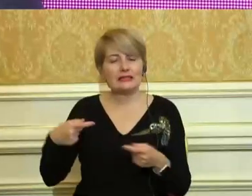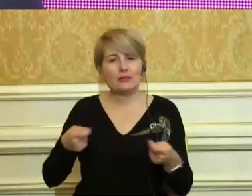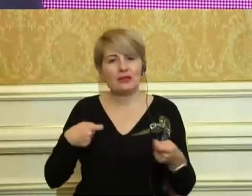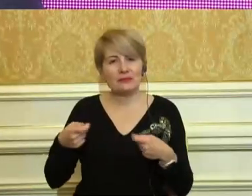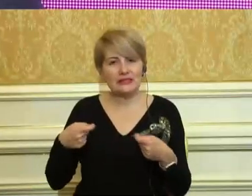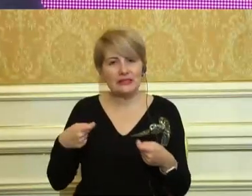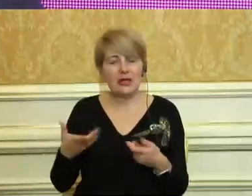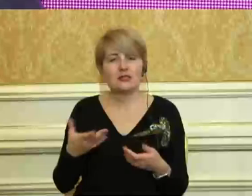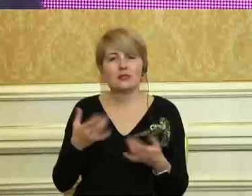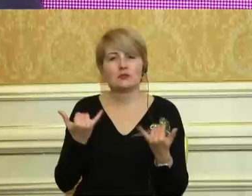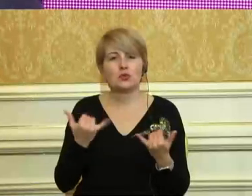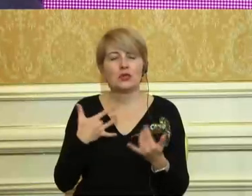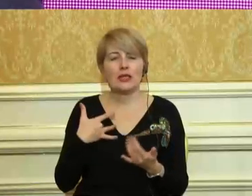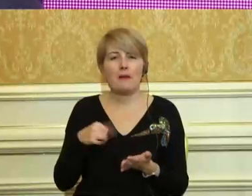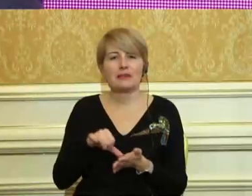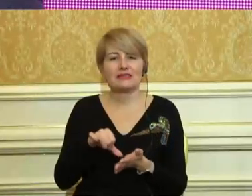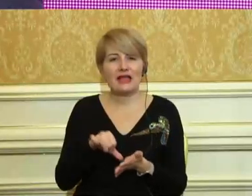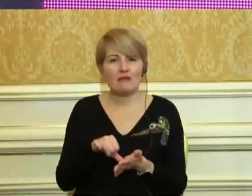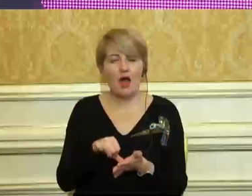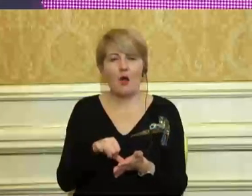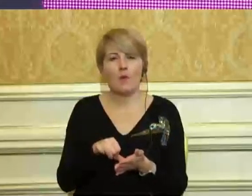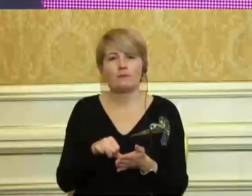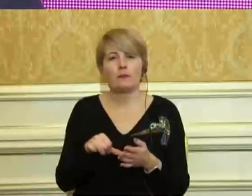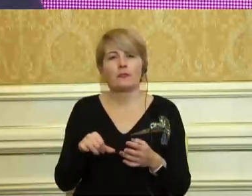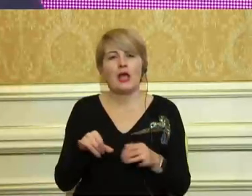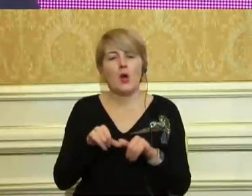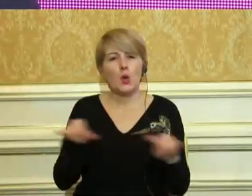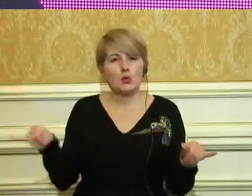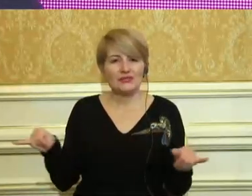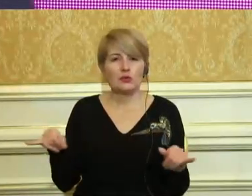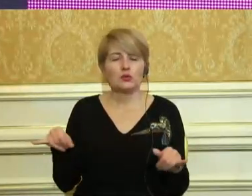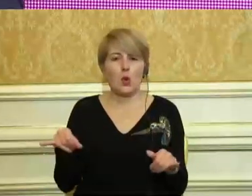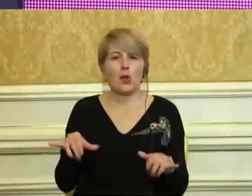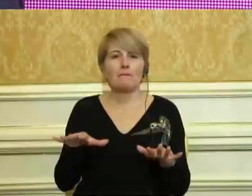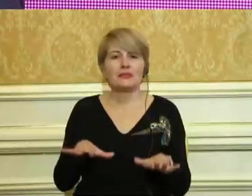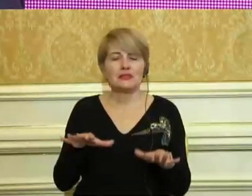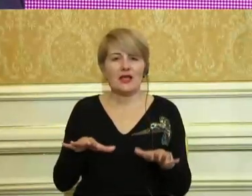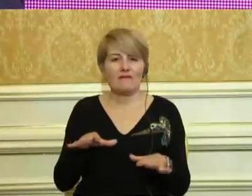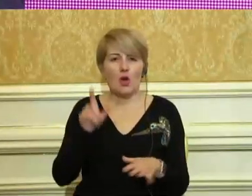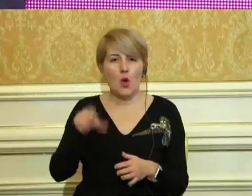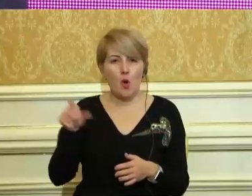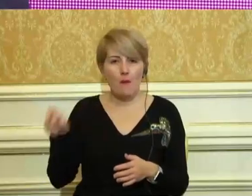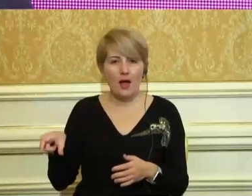international affairs, including the development of the SDGs,